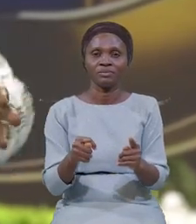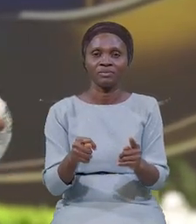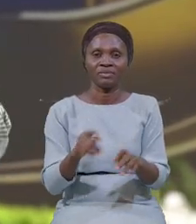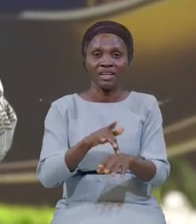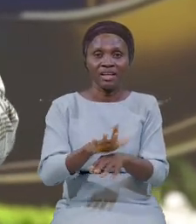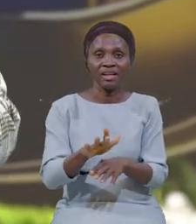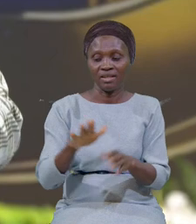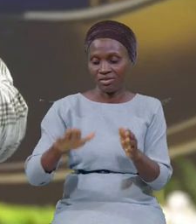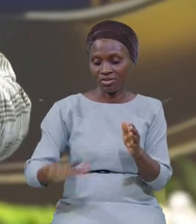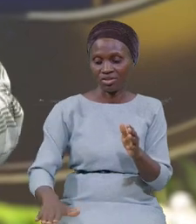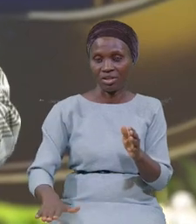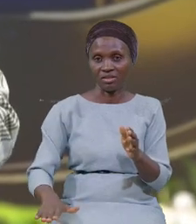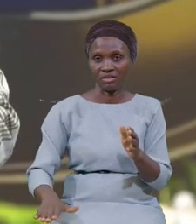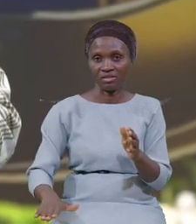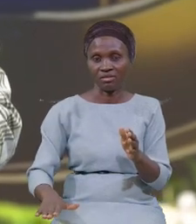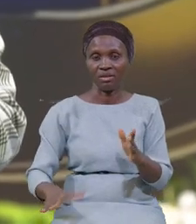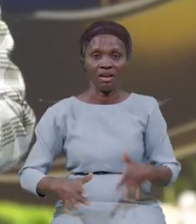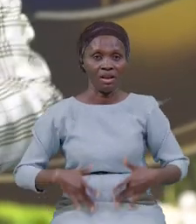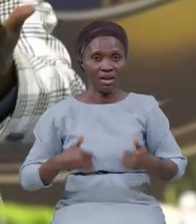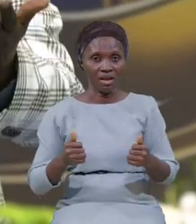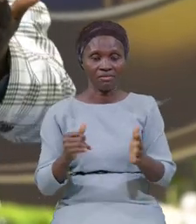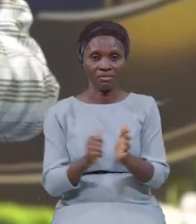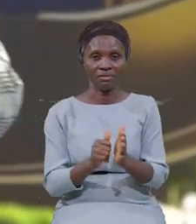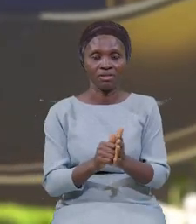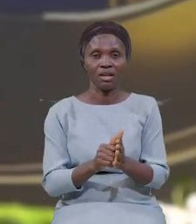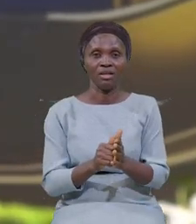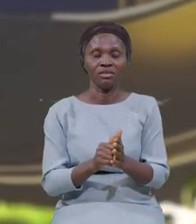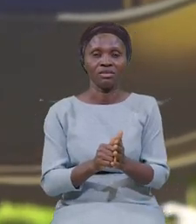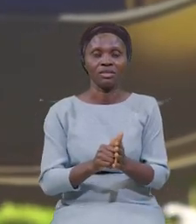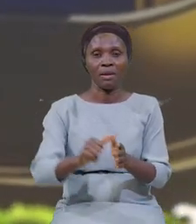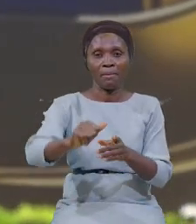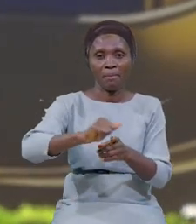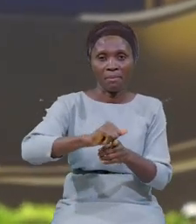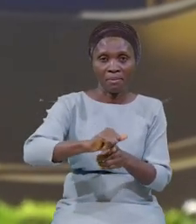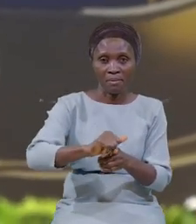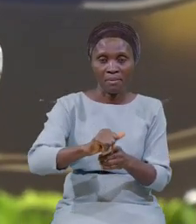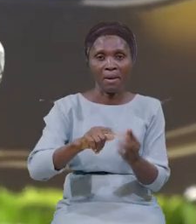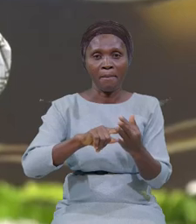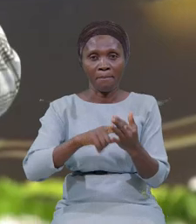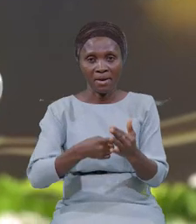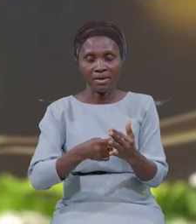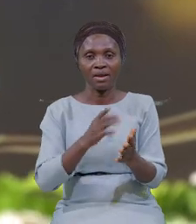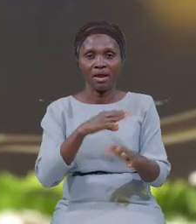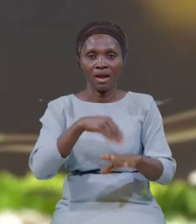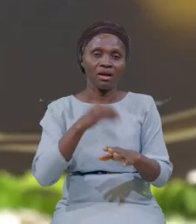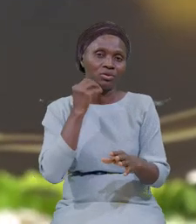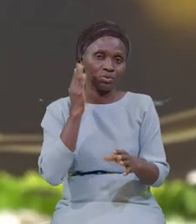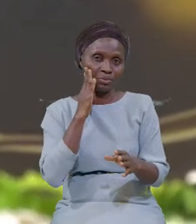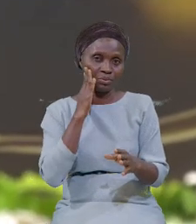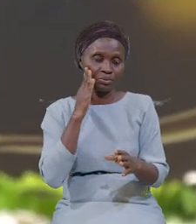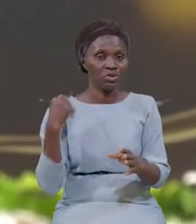charity begins at home. Can we add, change begins at